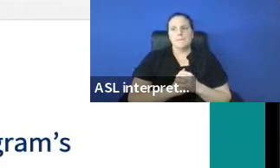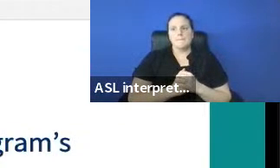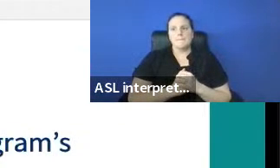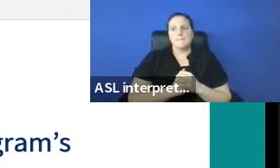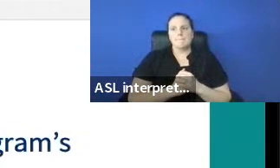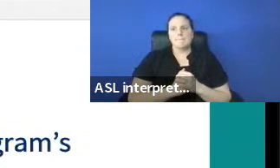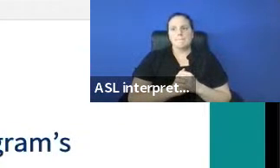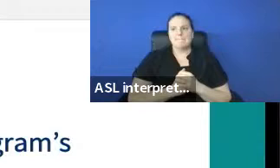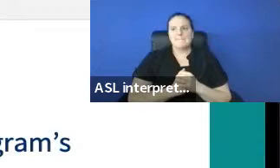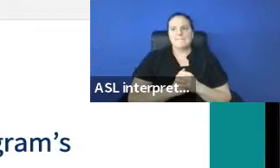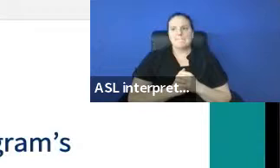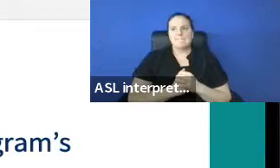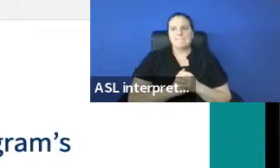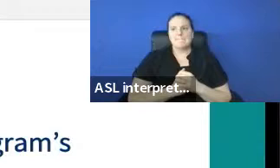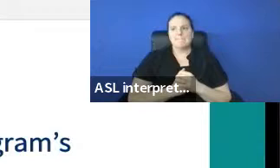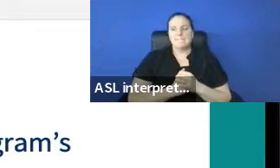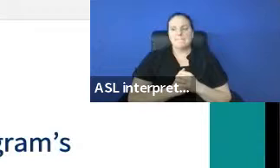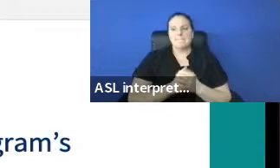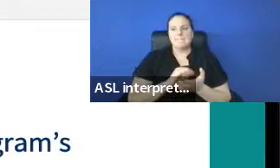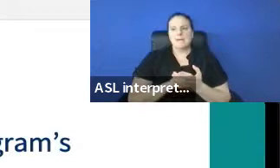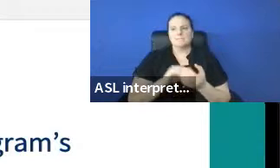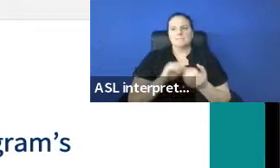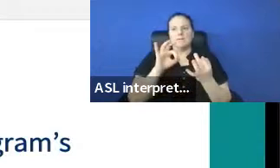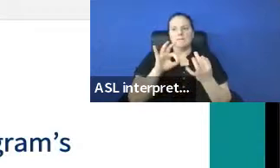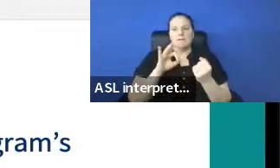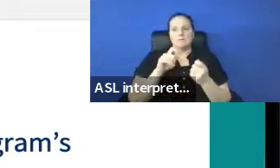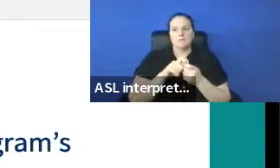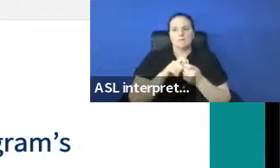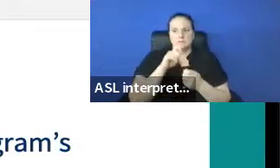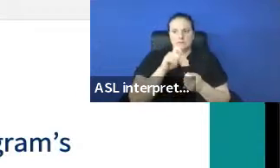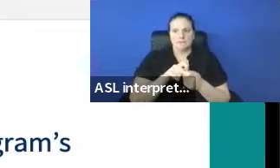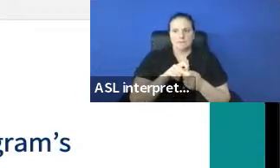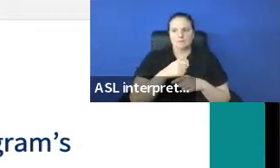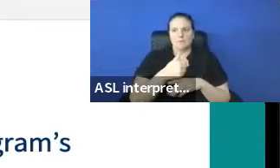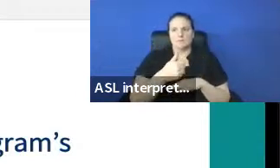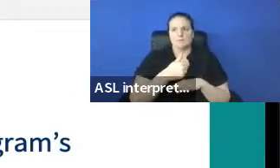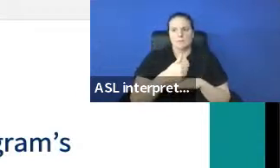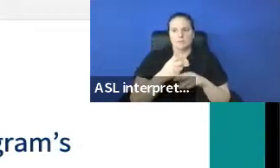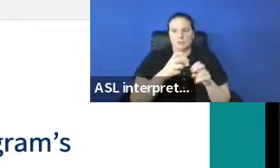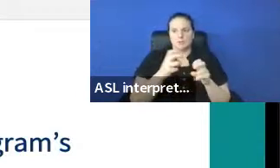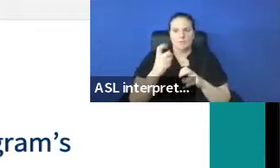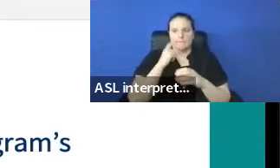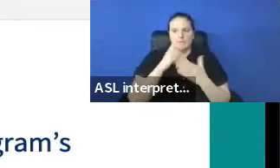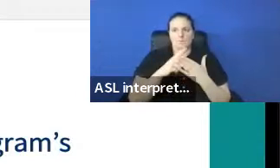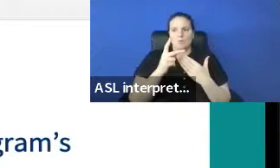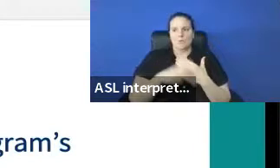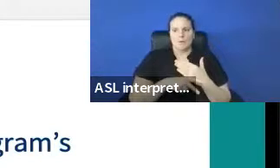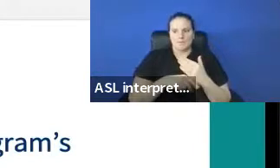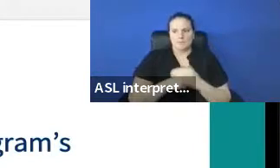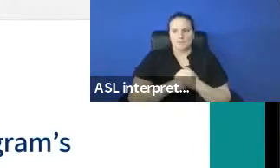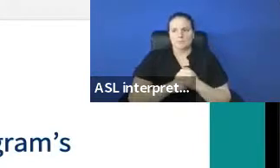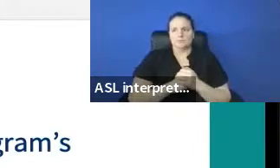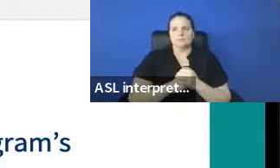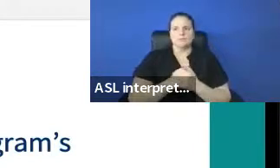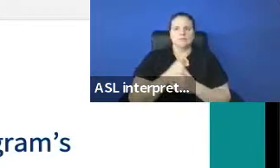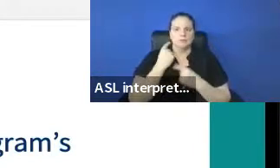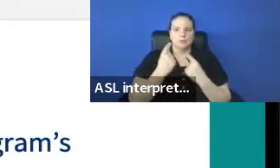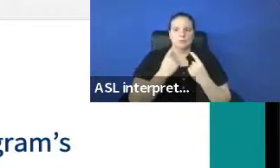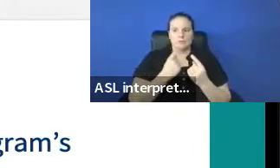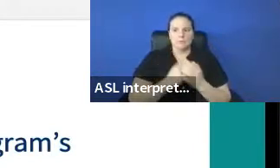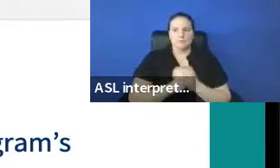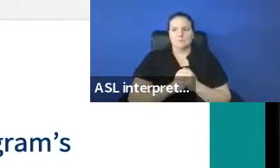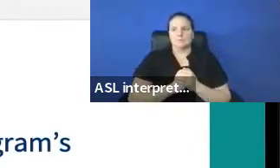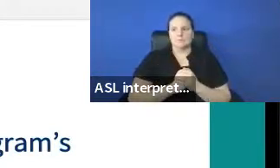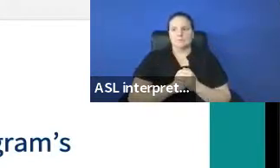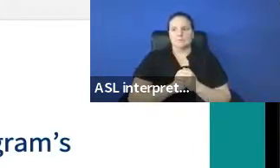And it's to provide feedback on specific transportation issues for the program's consideration.